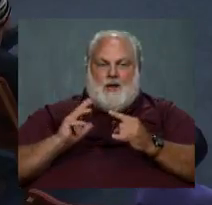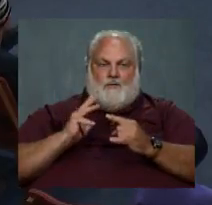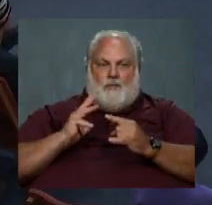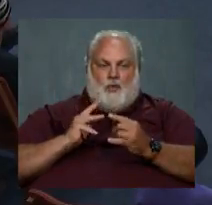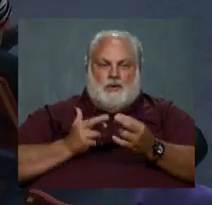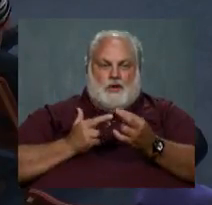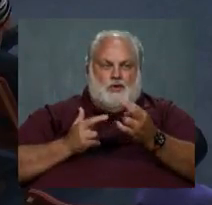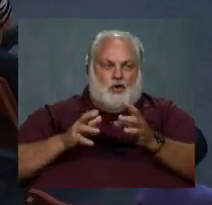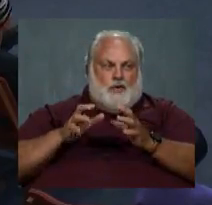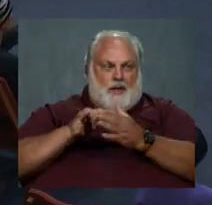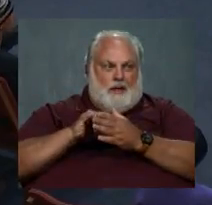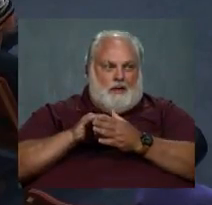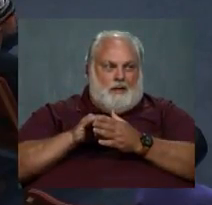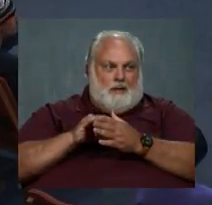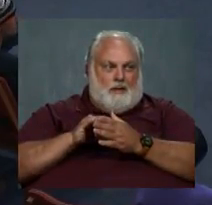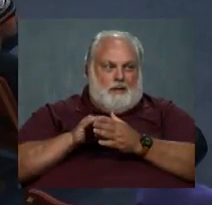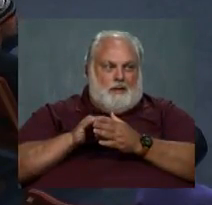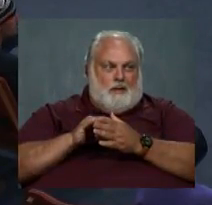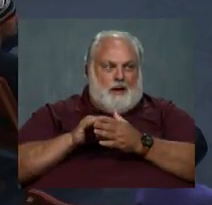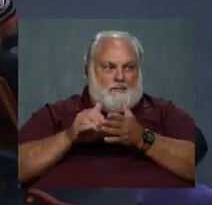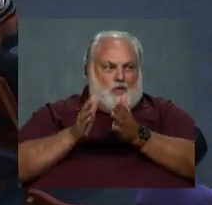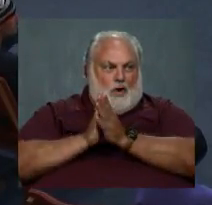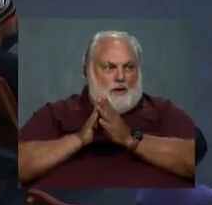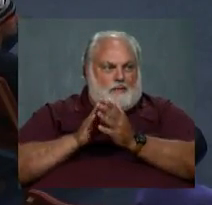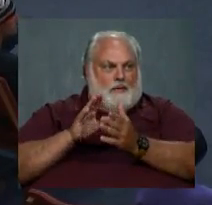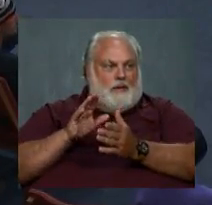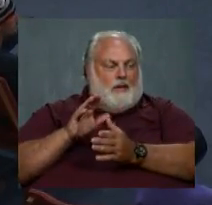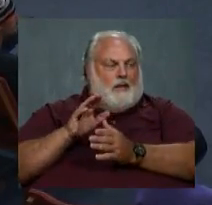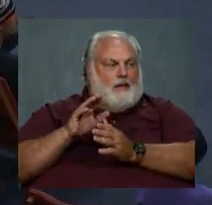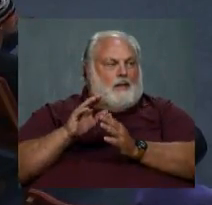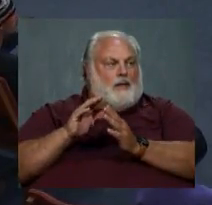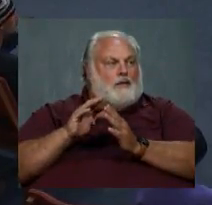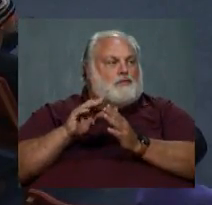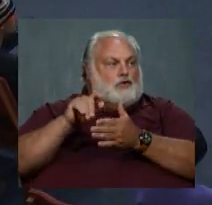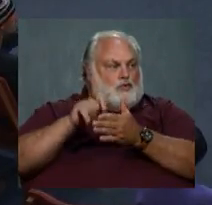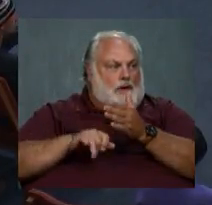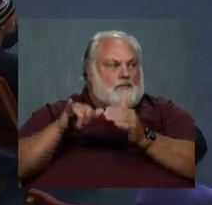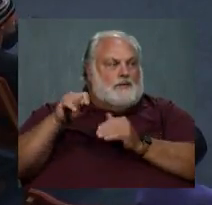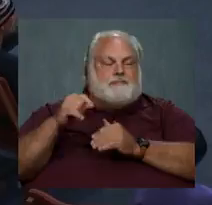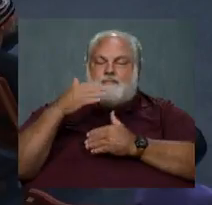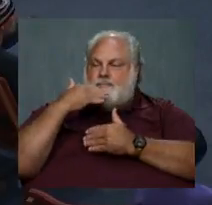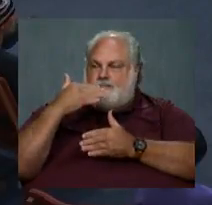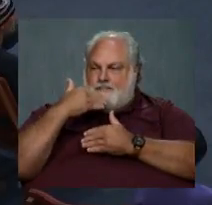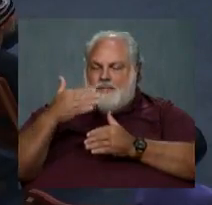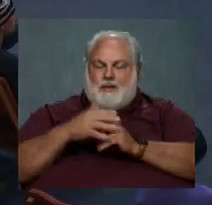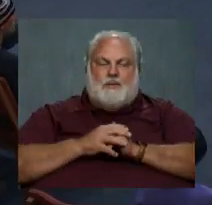to do that? No, I've already asked Mr. Carpenter to go ahead and draft a resolution. Thank you.